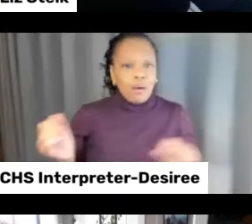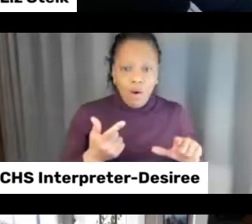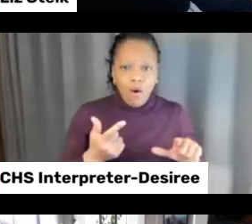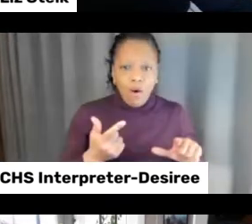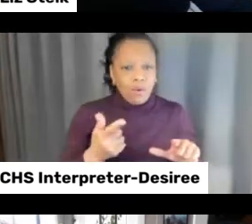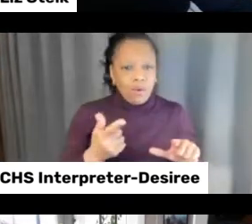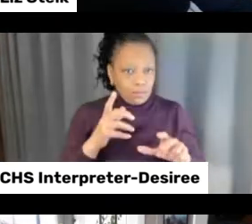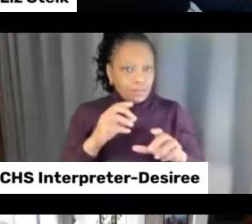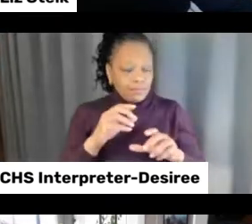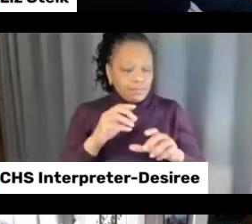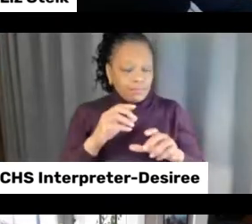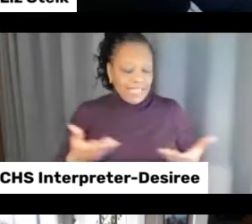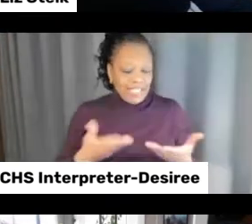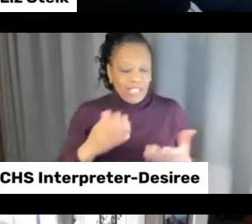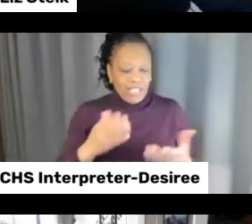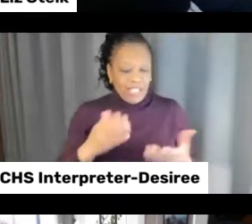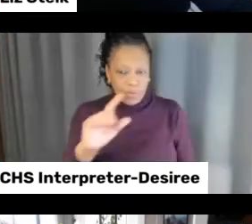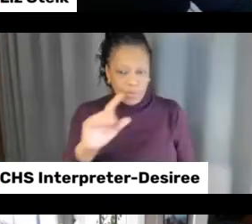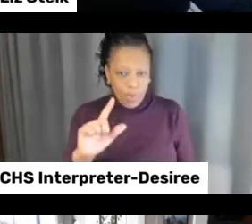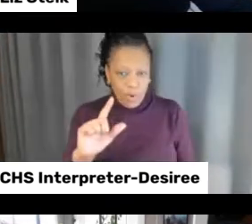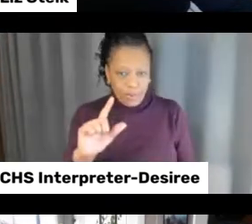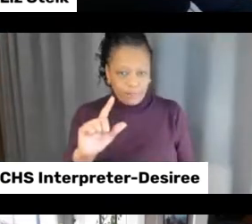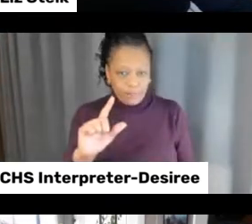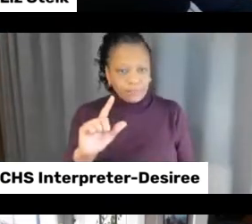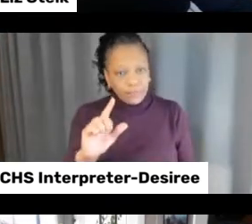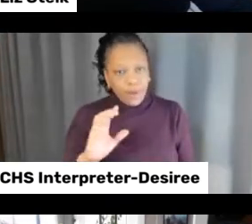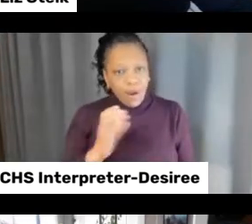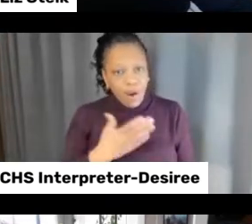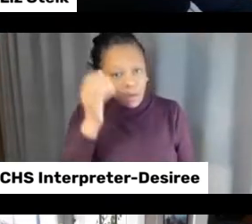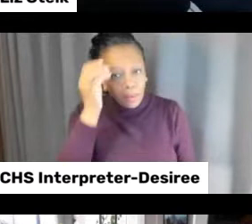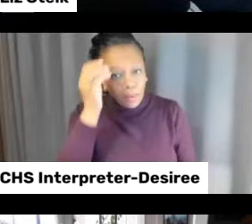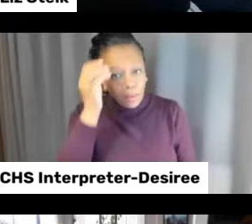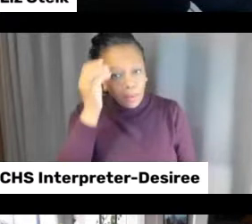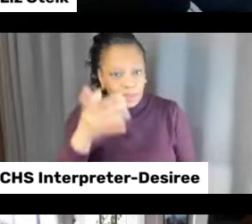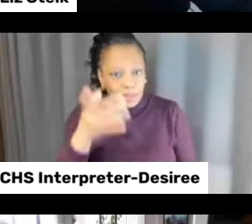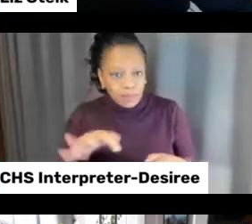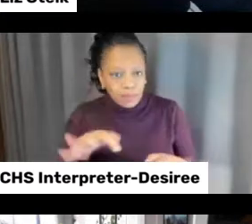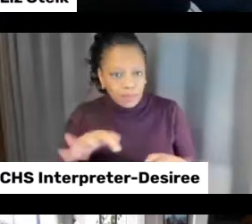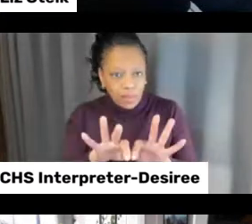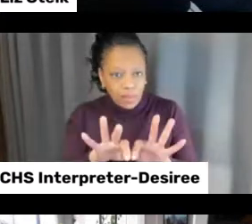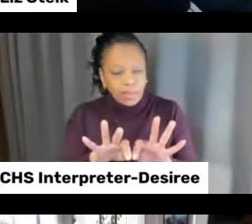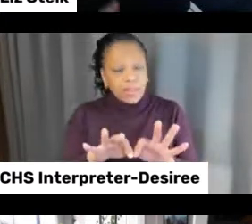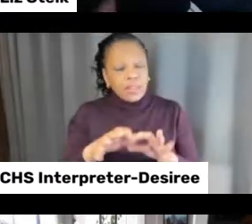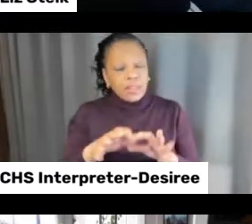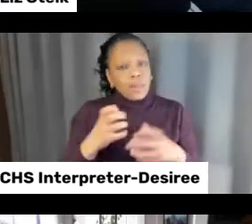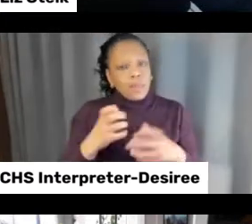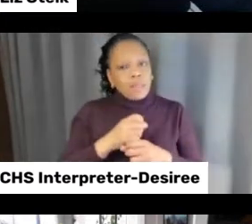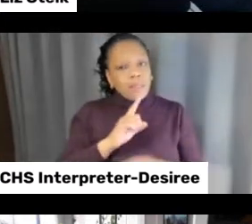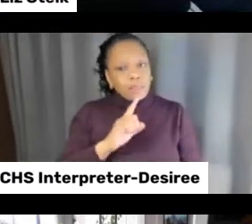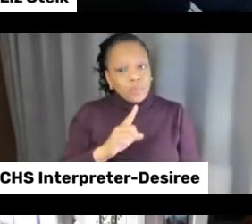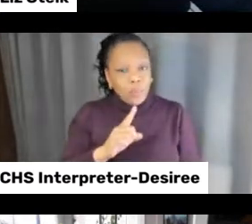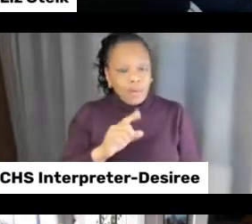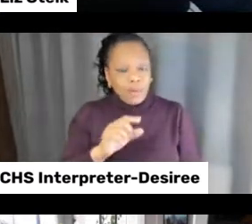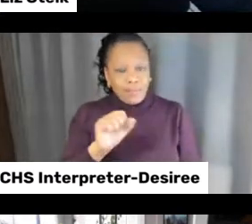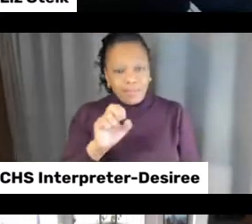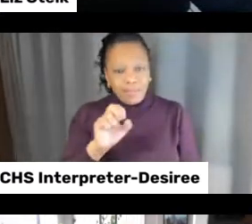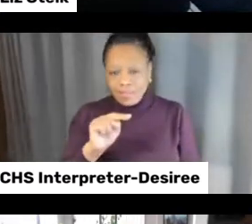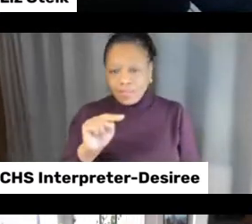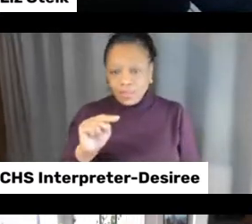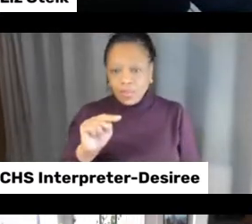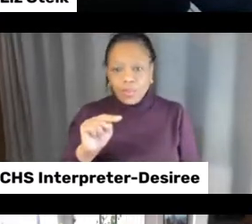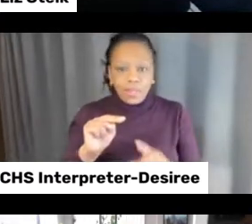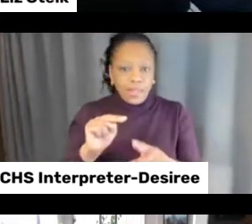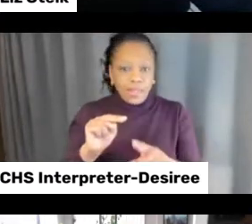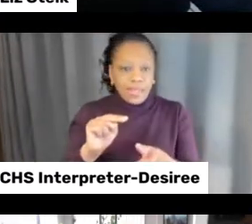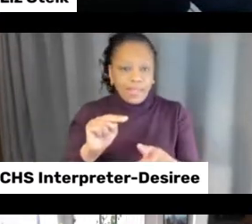really matter. And because we want to make sure that Senator Durbin is hearing about the issues that matter most to us that we want to see in the